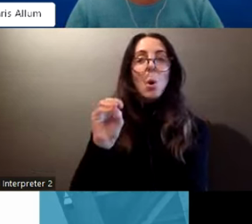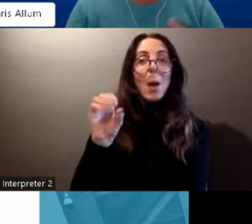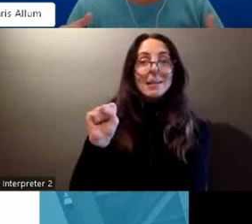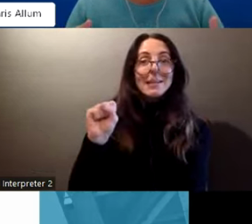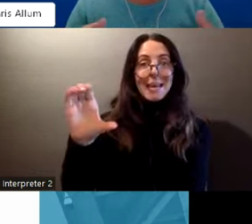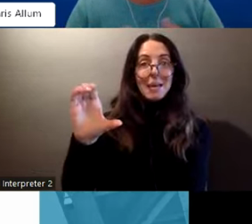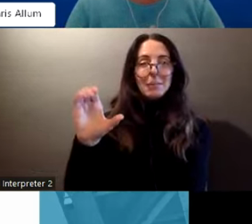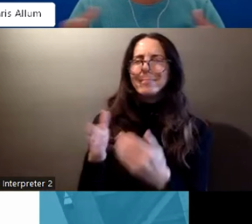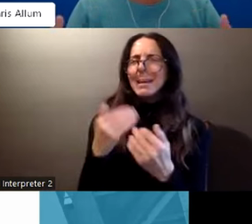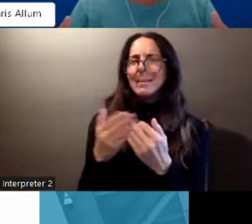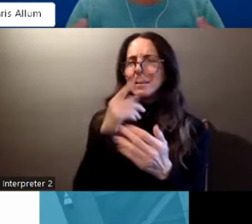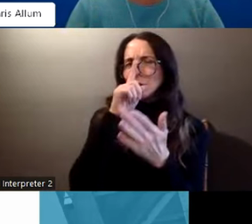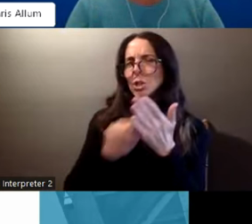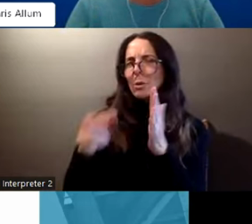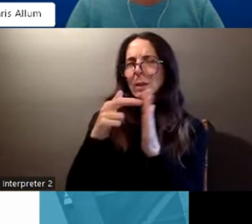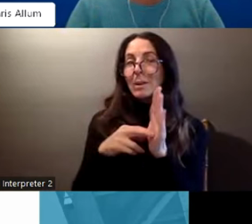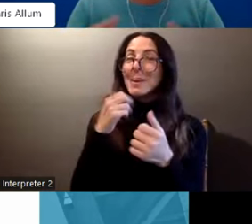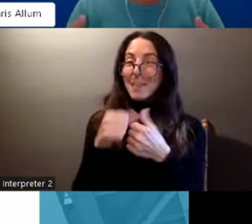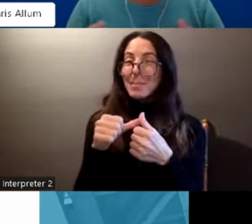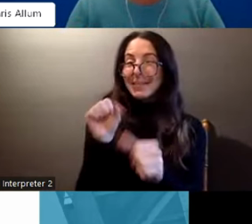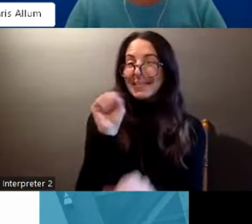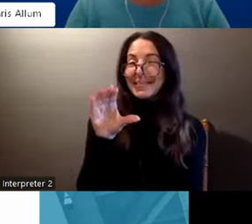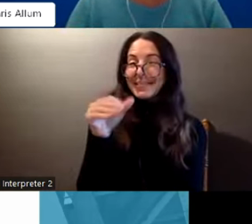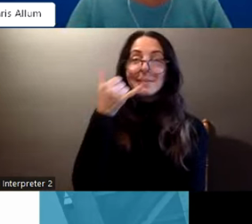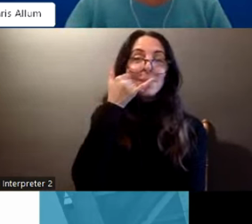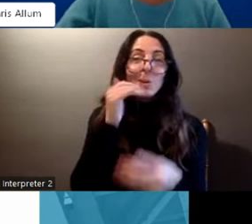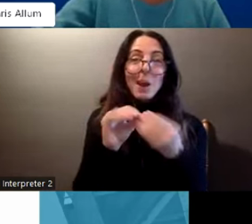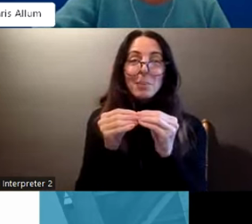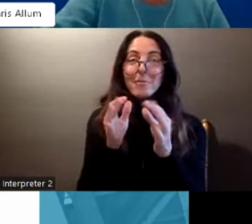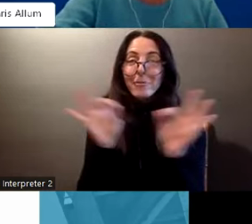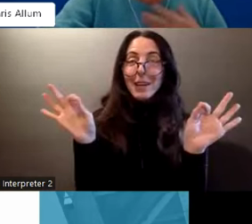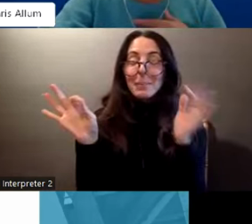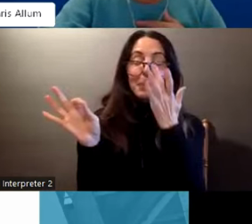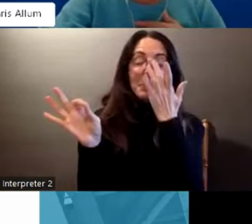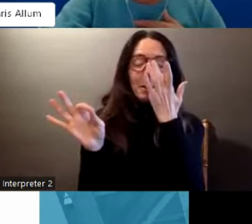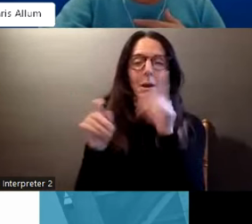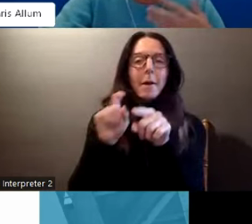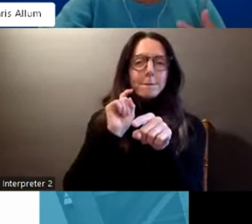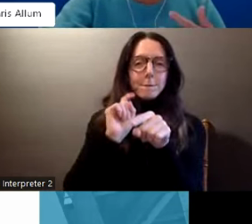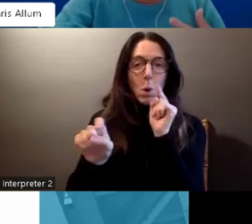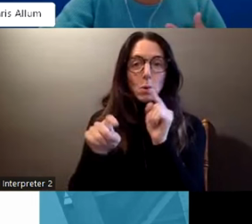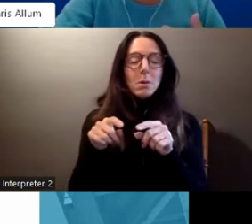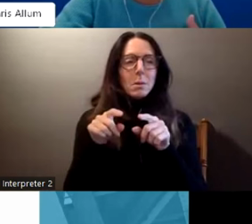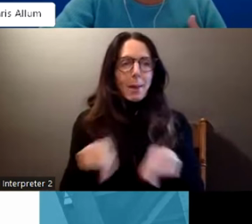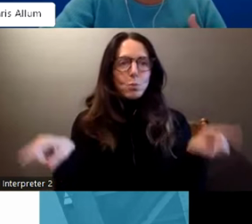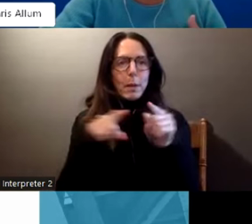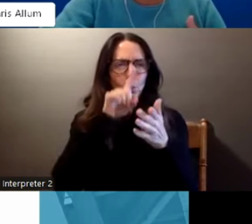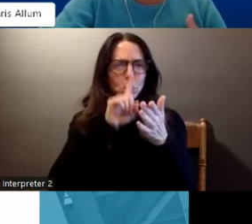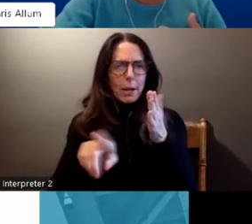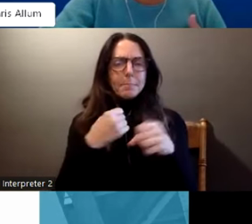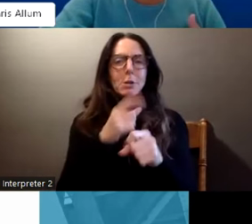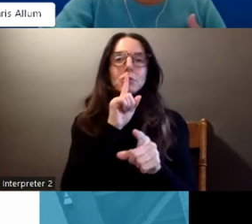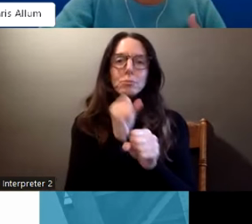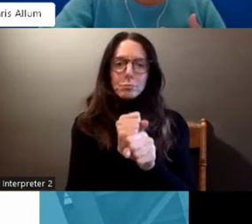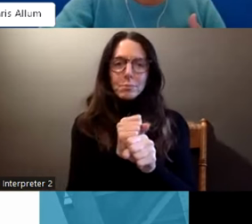registration. As mentioned, we have a toll-free number. You can call us, we can check for you, or you can go online,